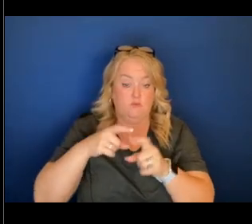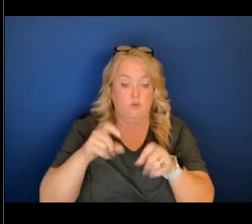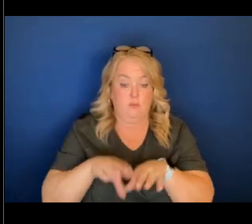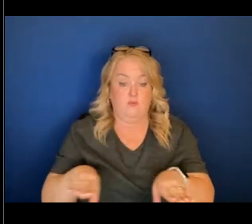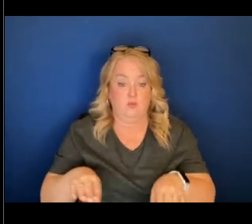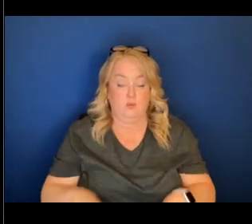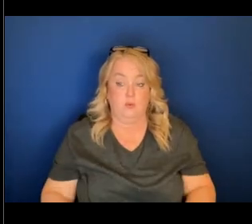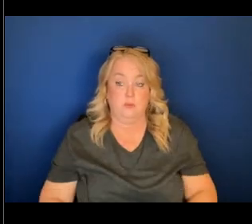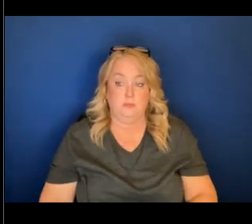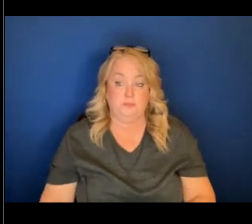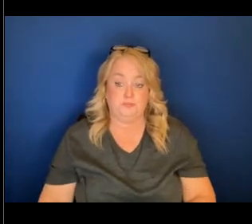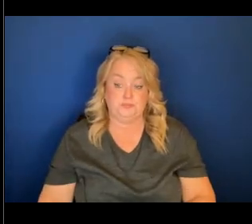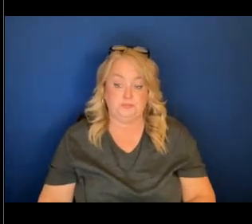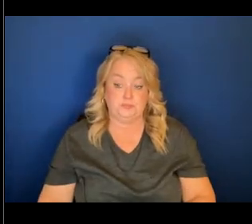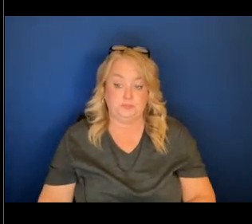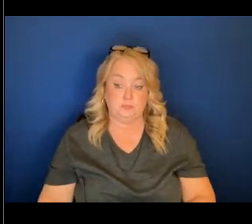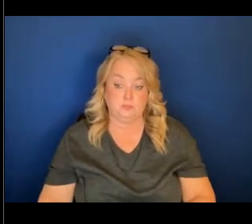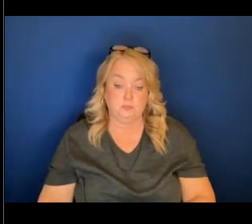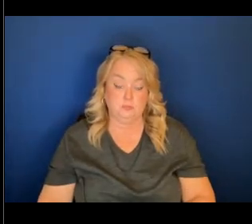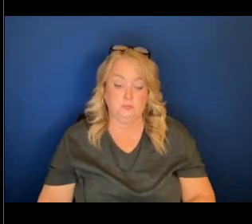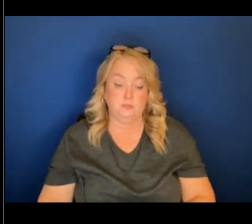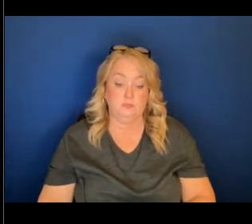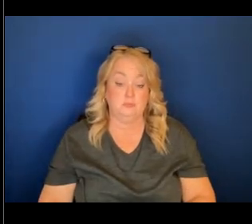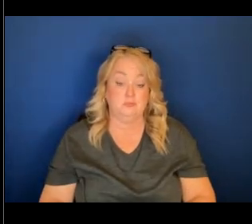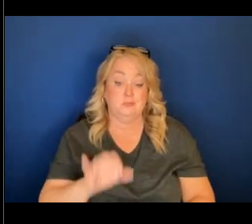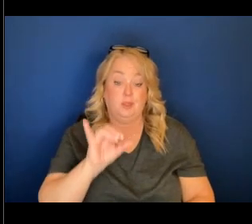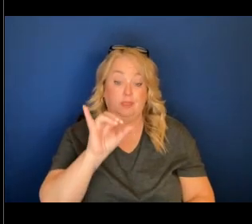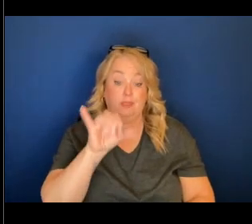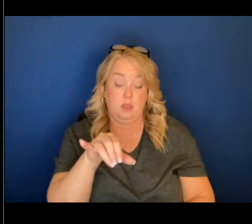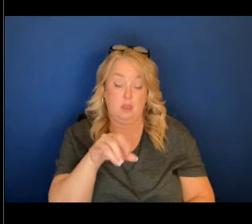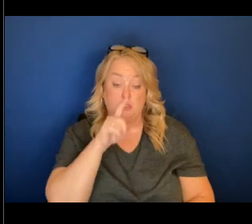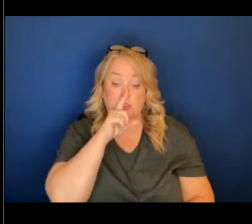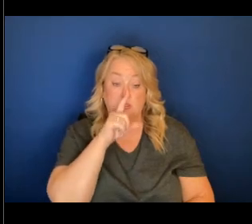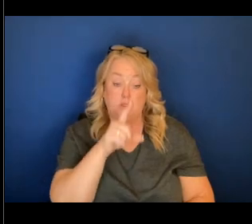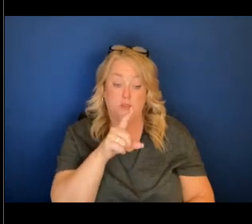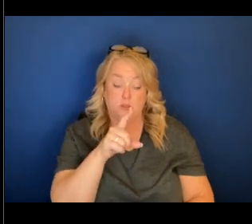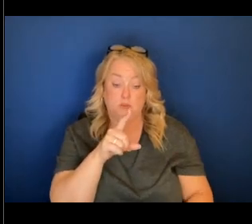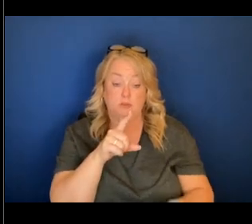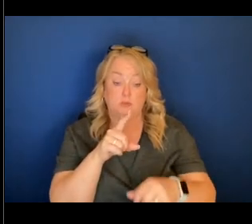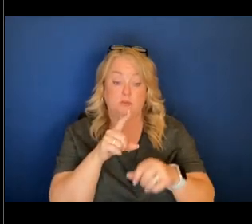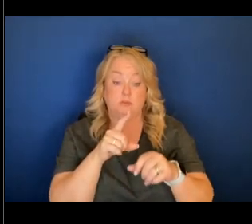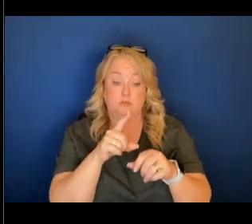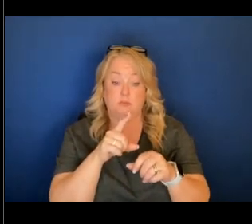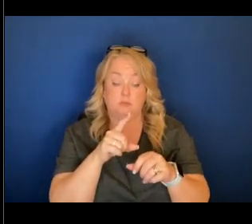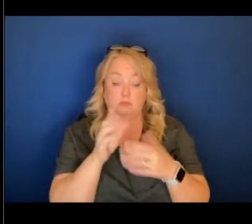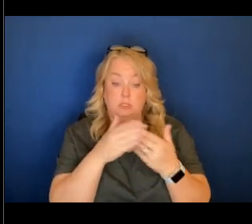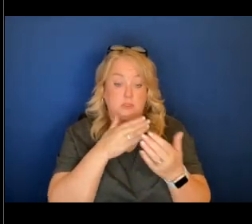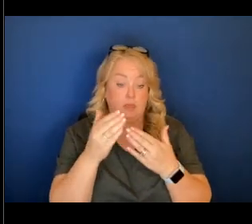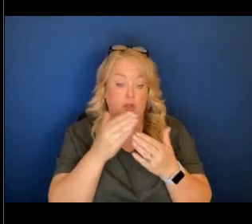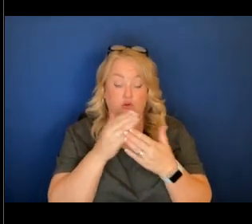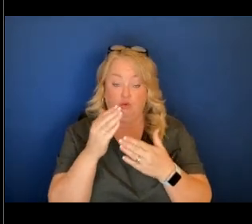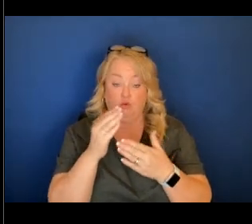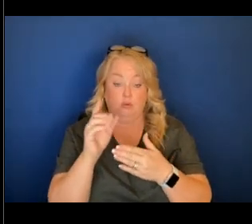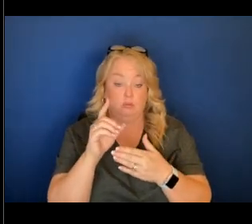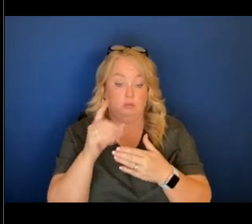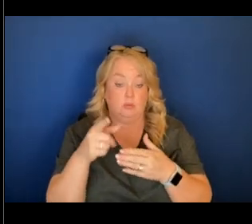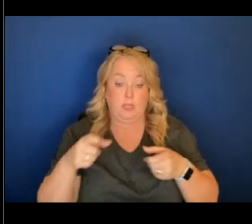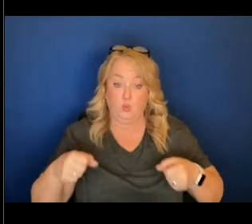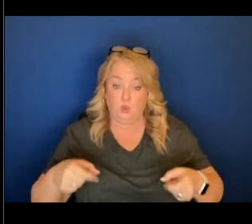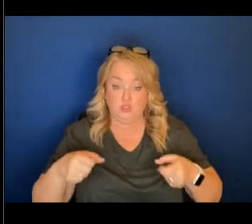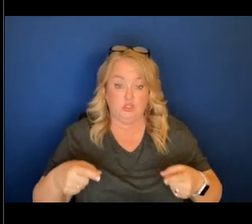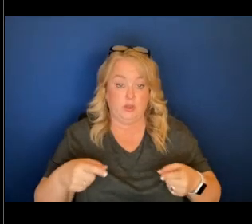finished floor. This height applies regardless of whether the position of a wheelchair